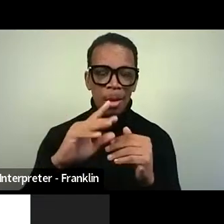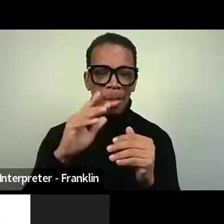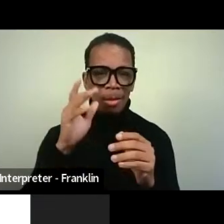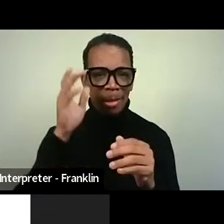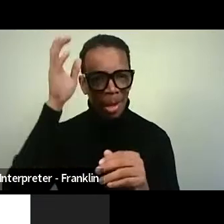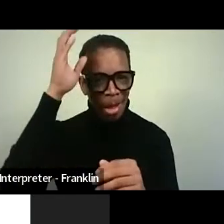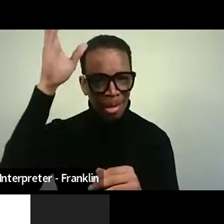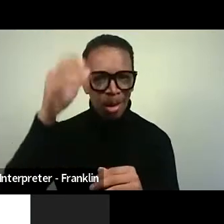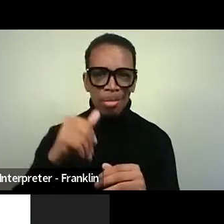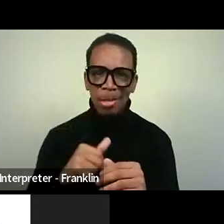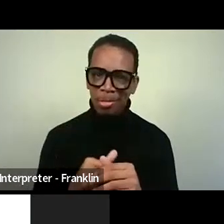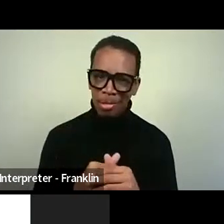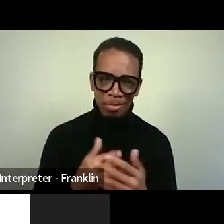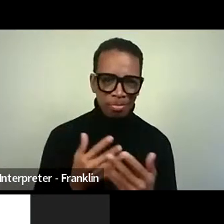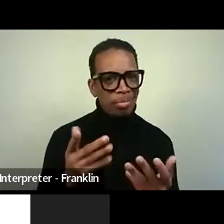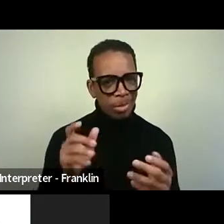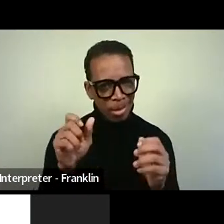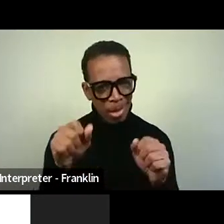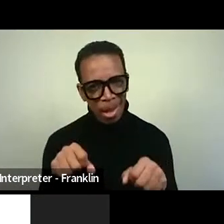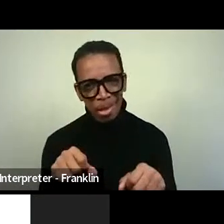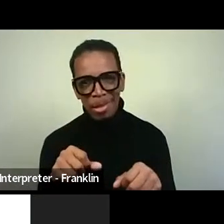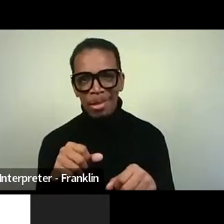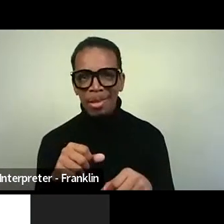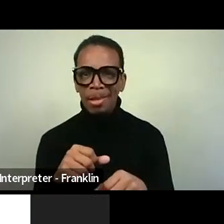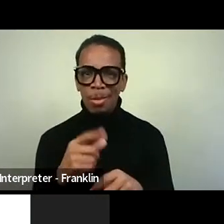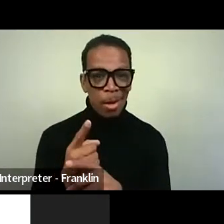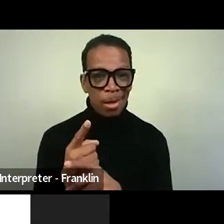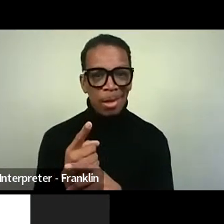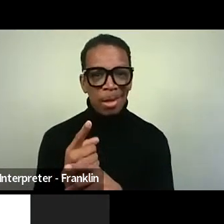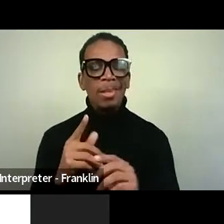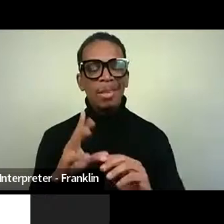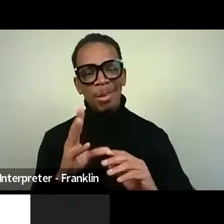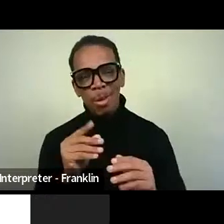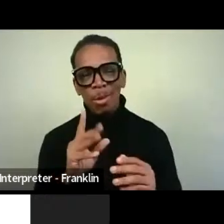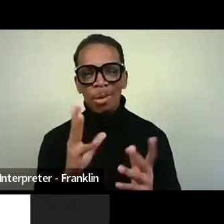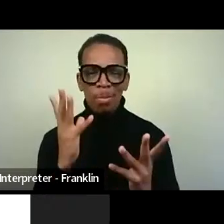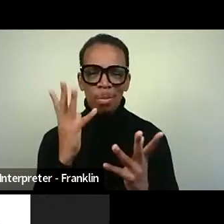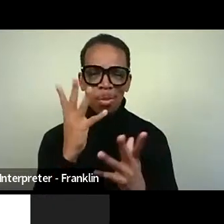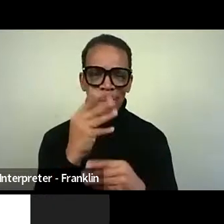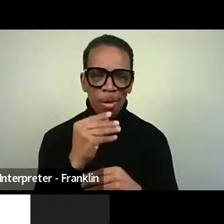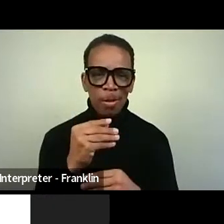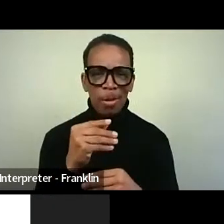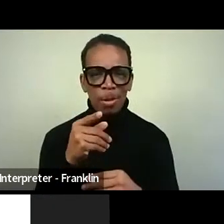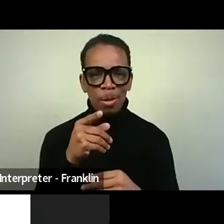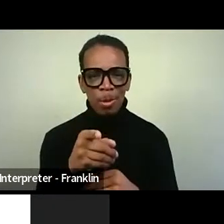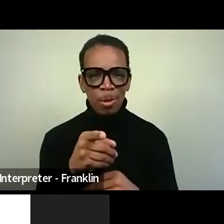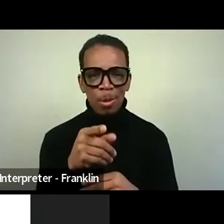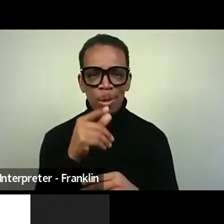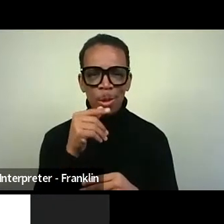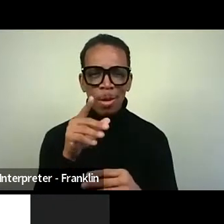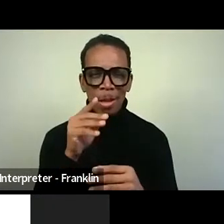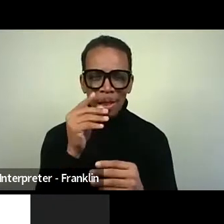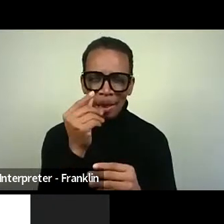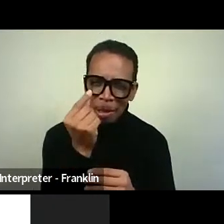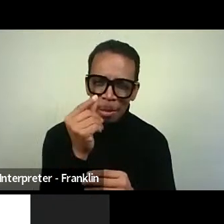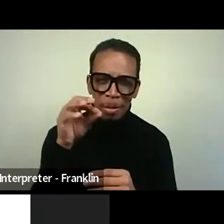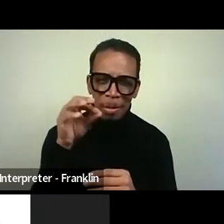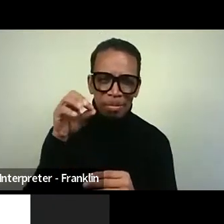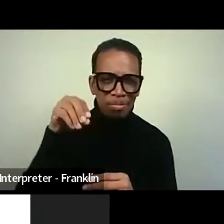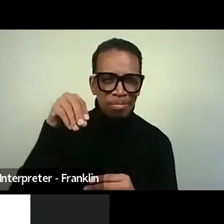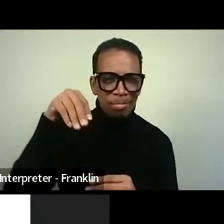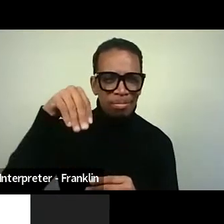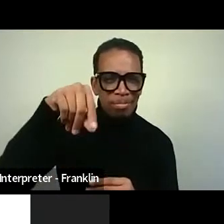those concepts, right? So it's beautiful that you're at least peppering us with